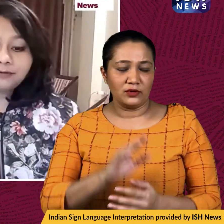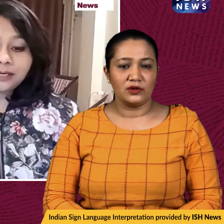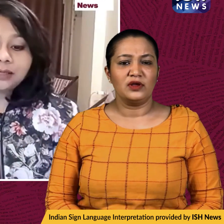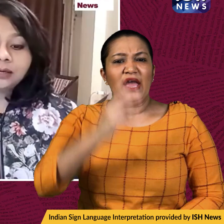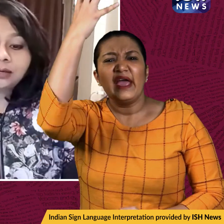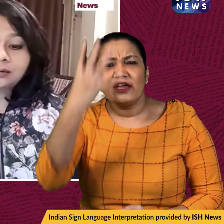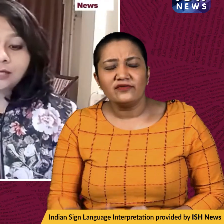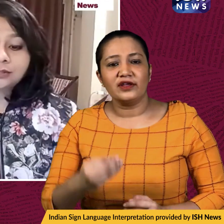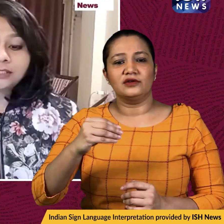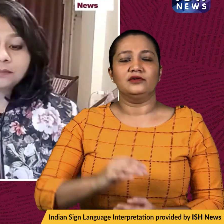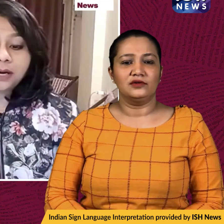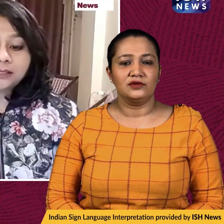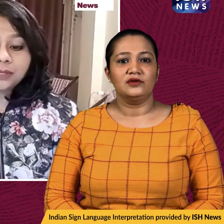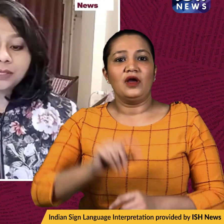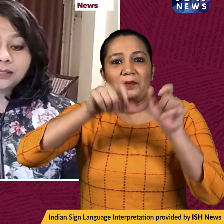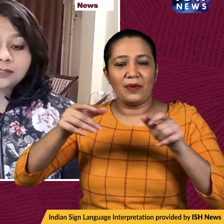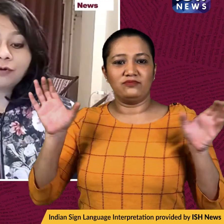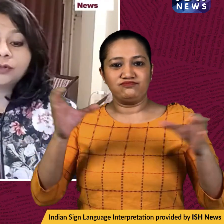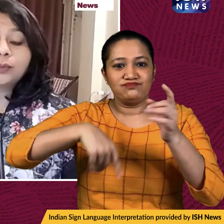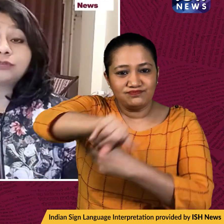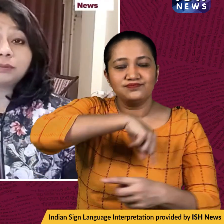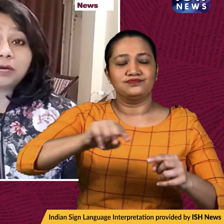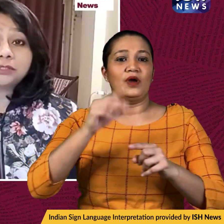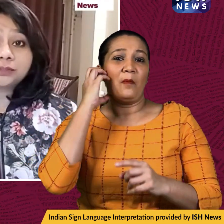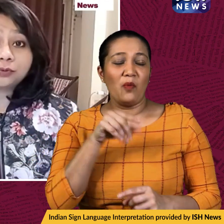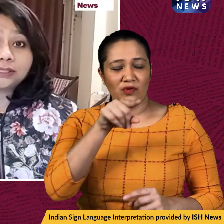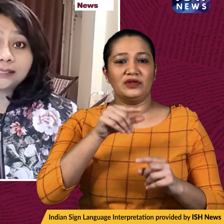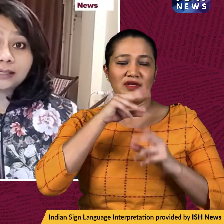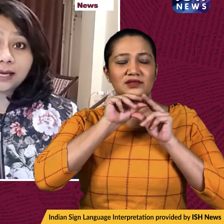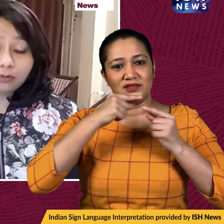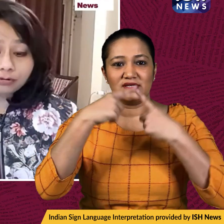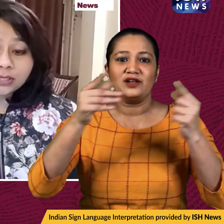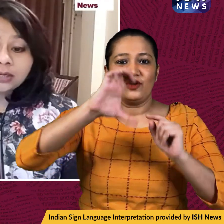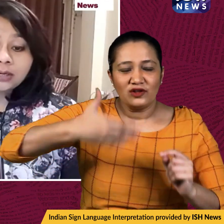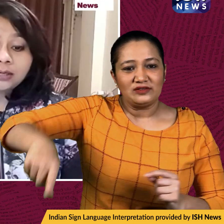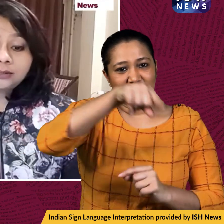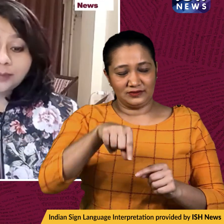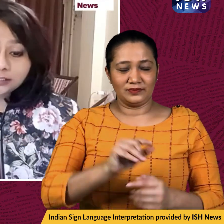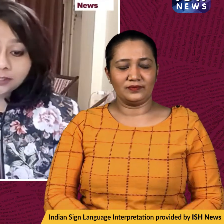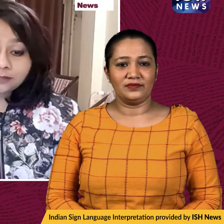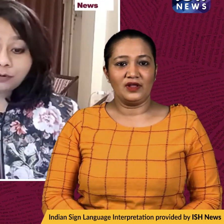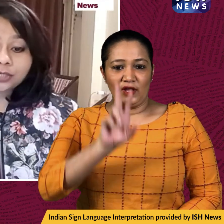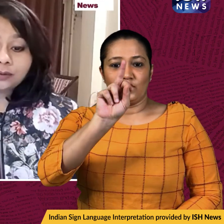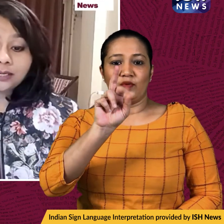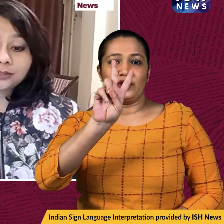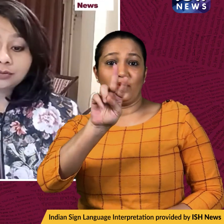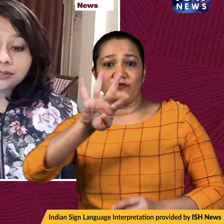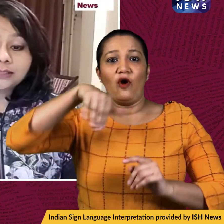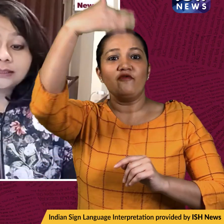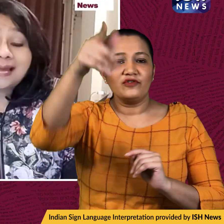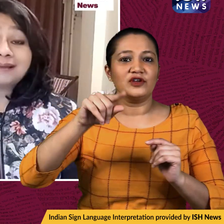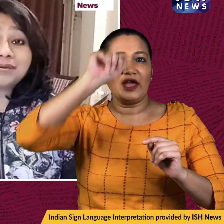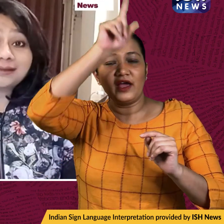In the evening, congratulating party workers for the victory, Prime Minister Modi said, and I quote, "The 2024 general